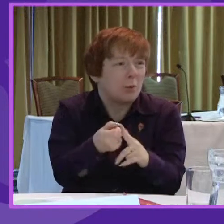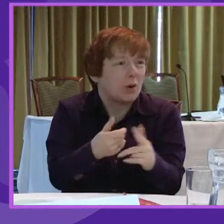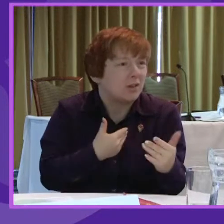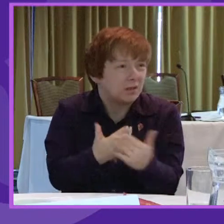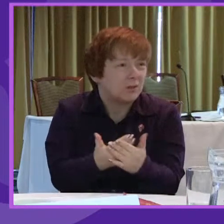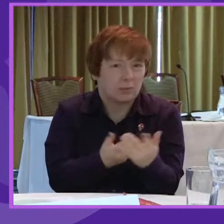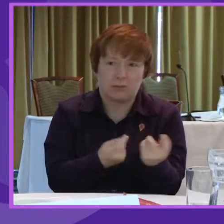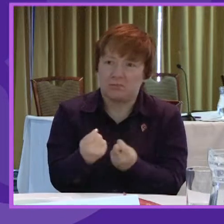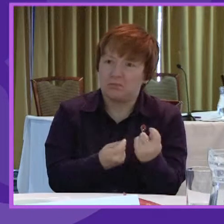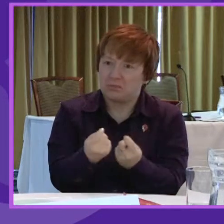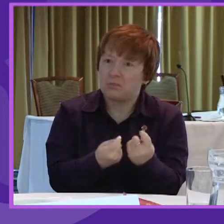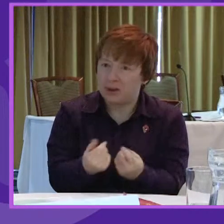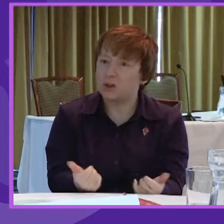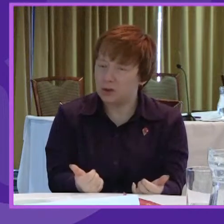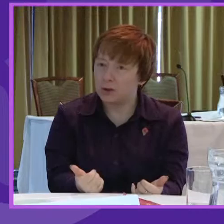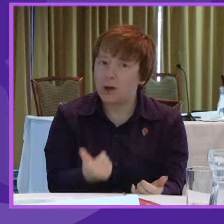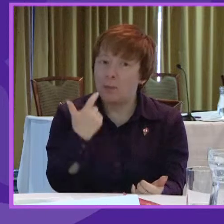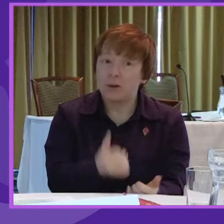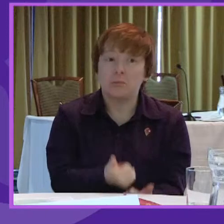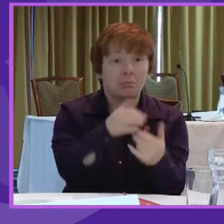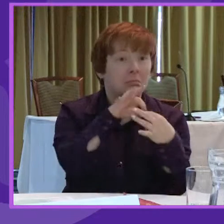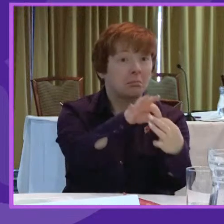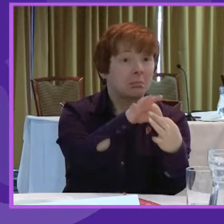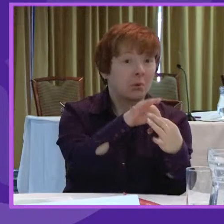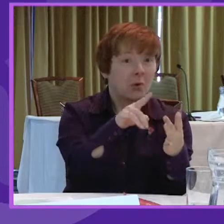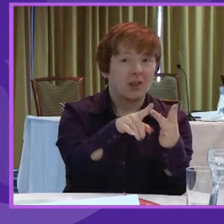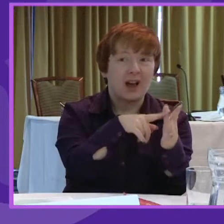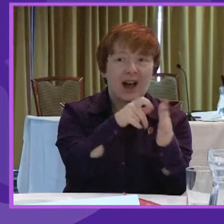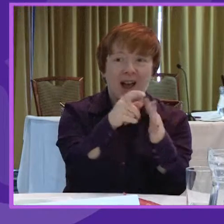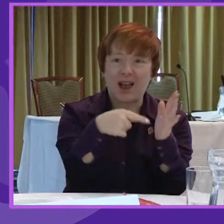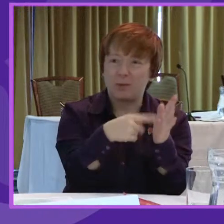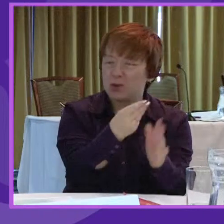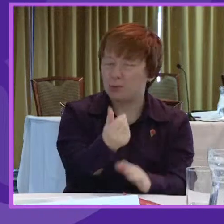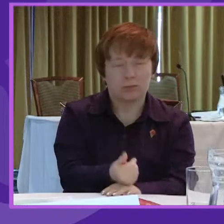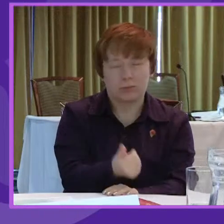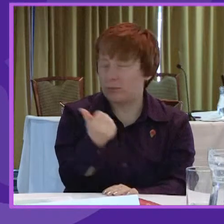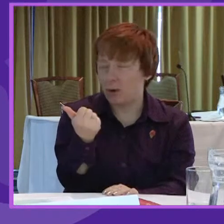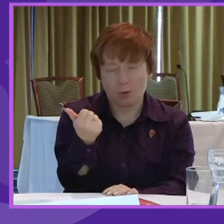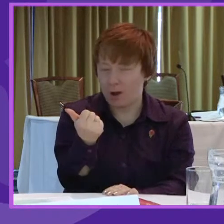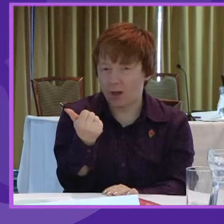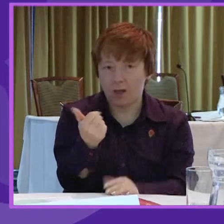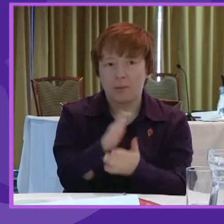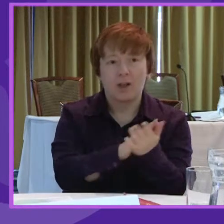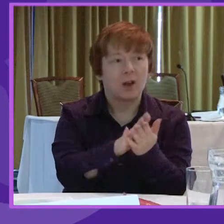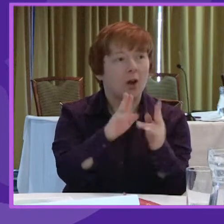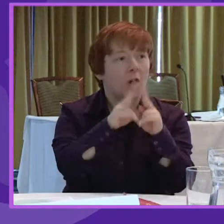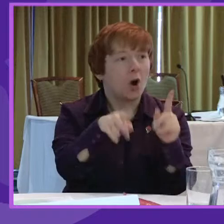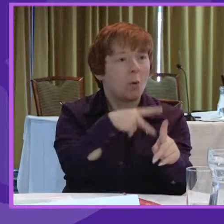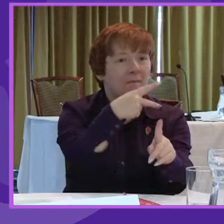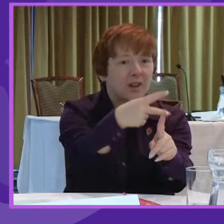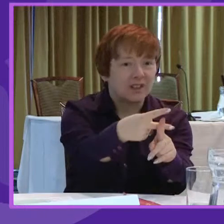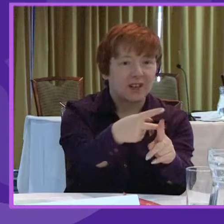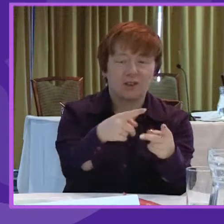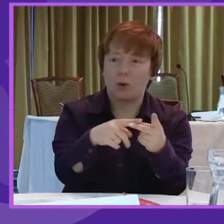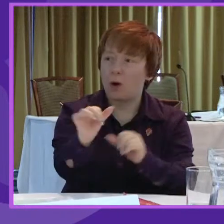I think we've both had really good examples of working with IAP, but also examples where it's not gone so well, and things like home visits, shorter sessions,